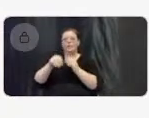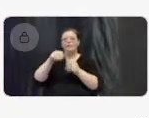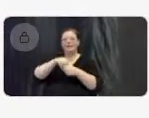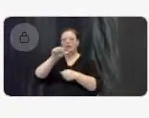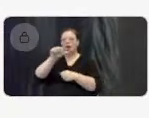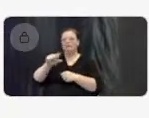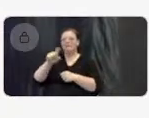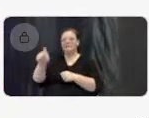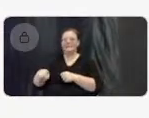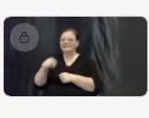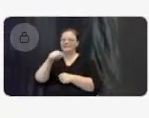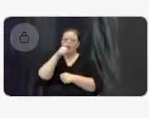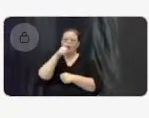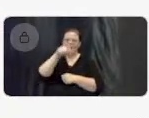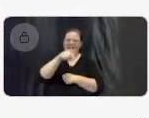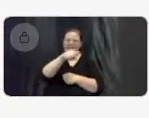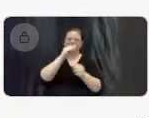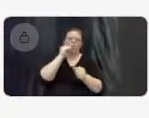I don't need this for the money.